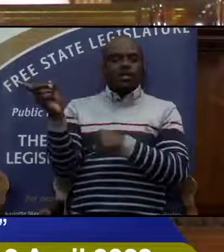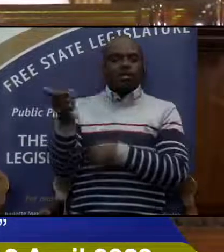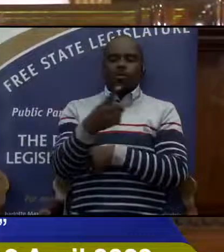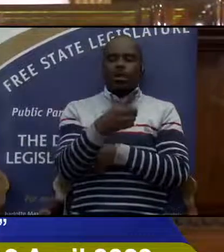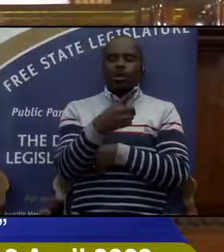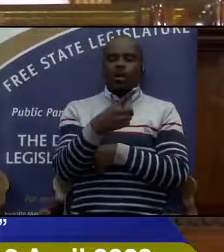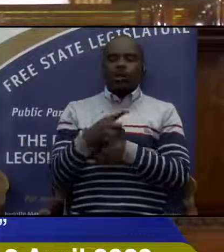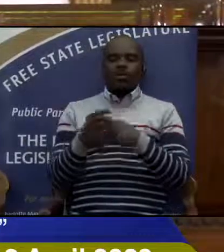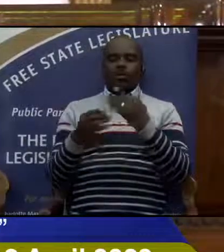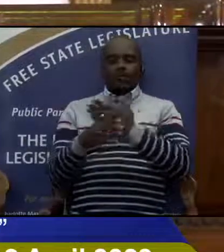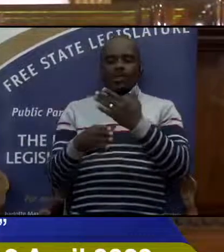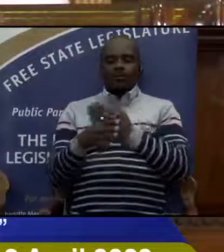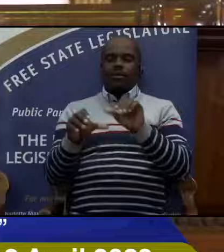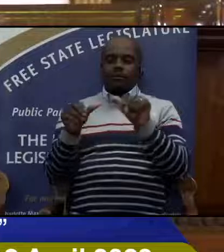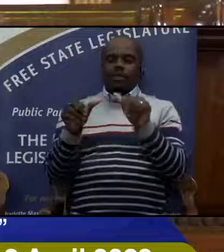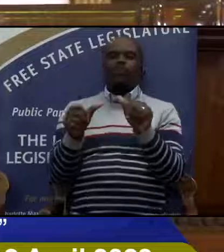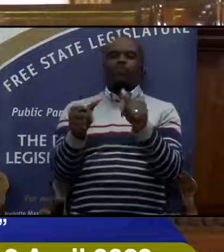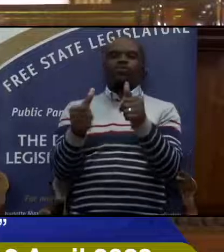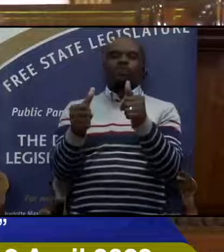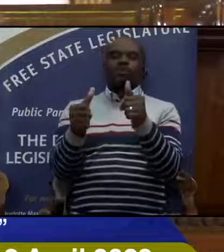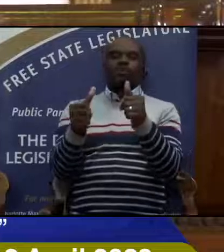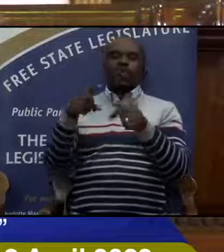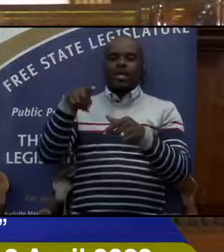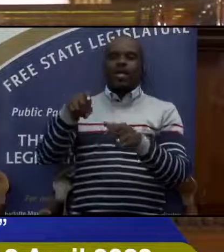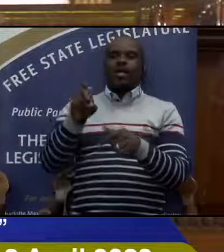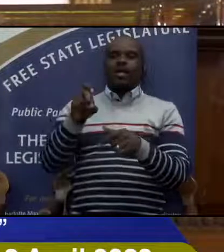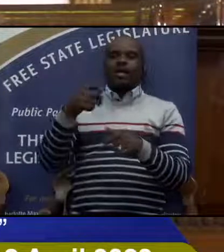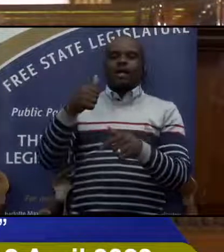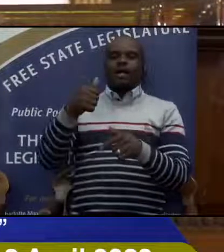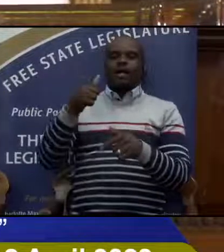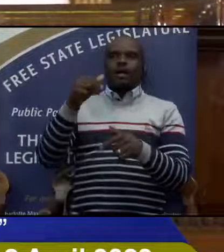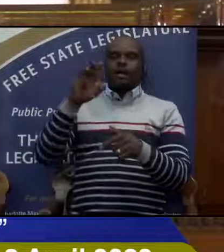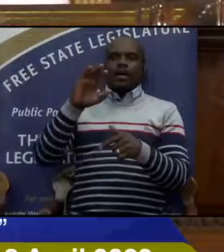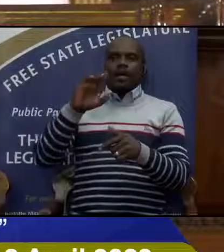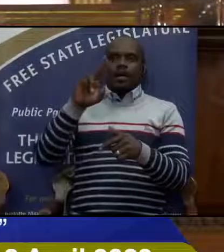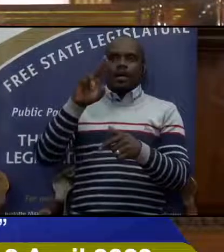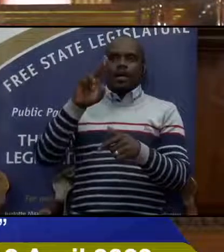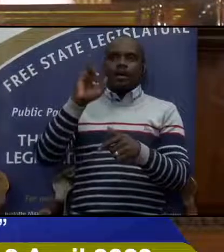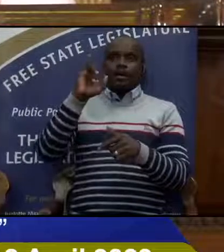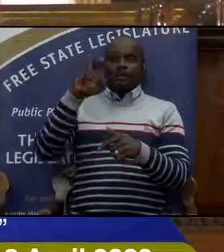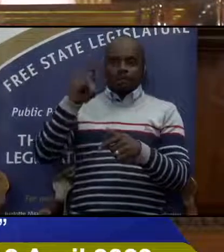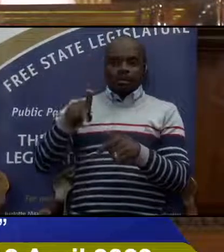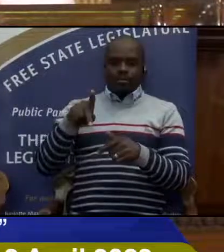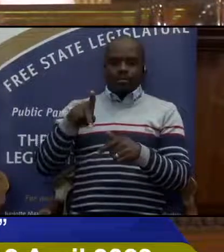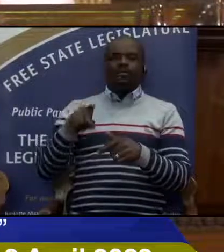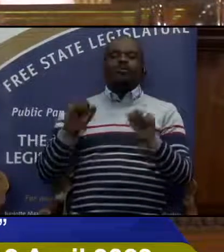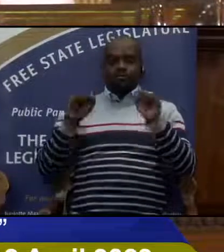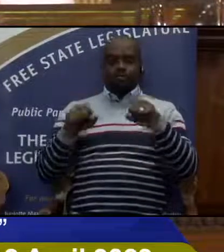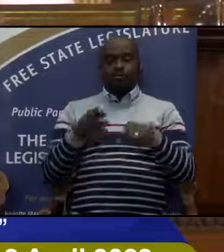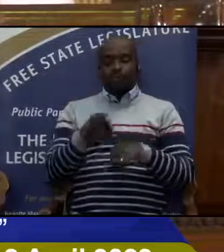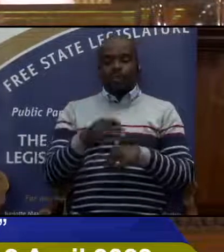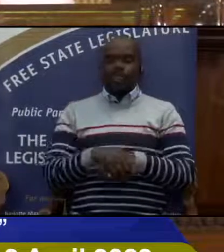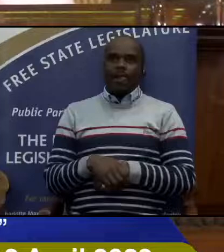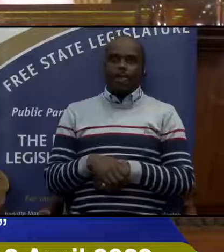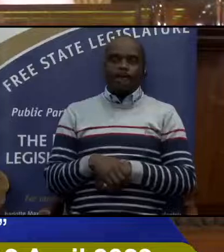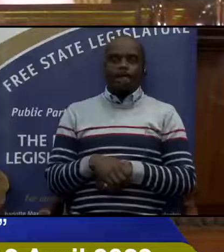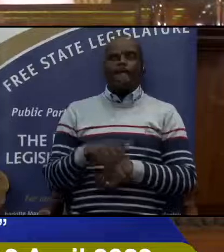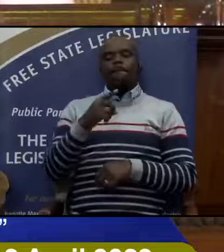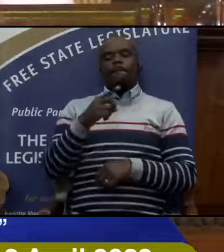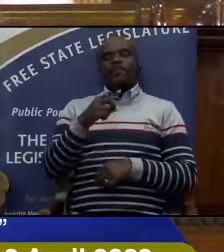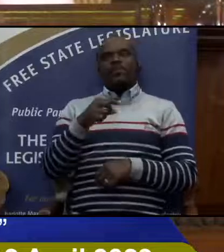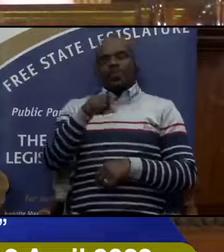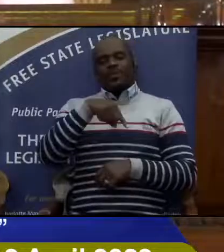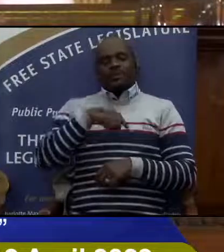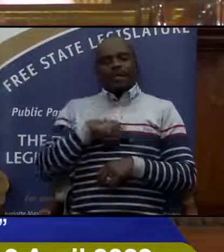ya Karipili ona itlake ilazwe ke hona Premier. We are excited that you will lead talks to create